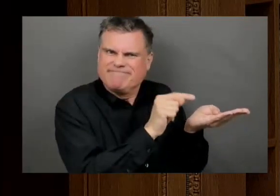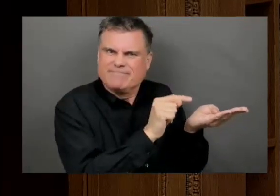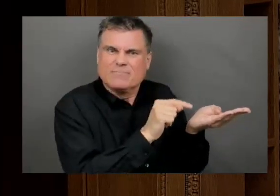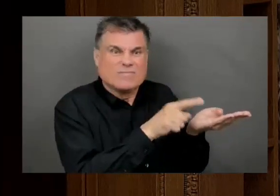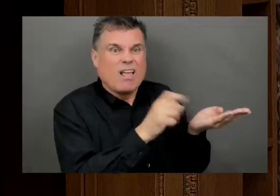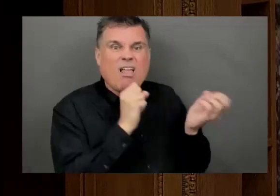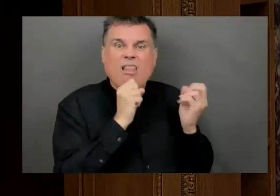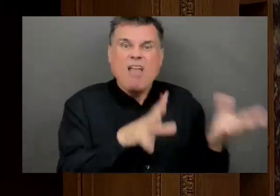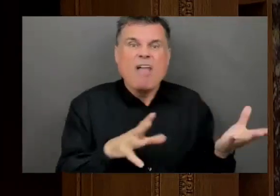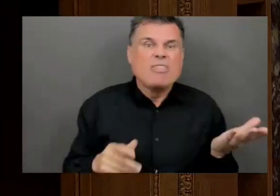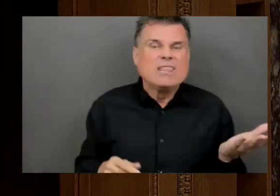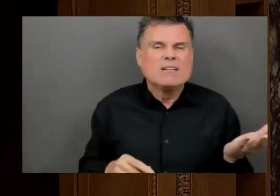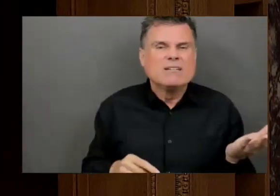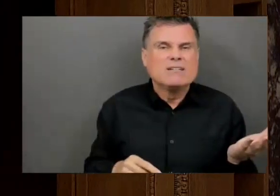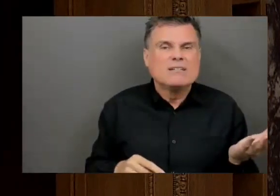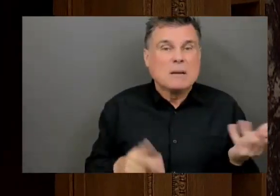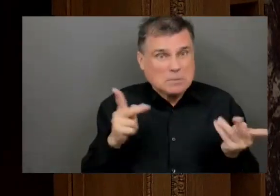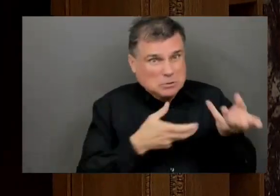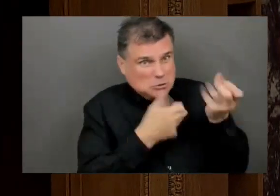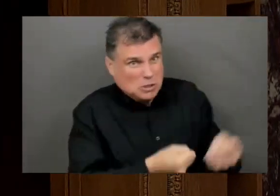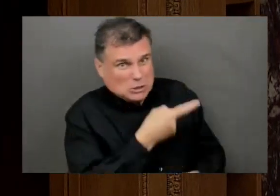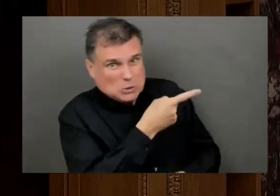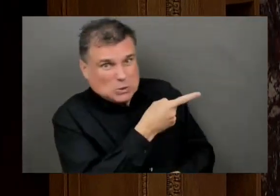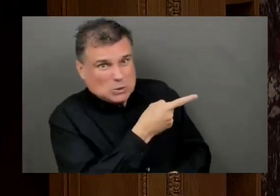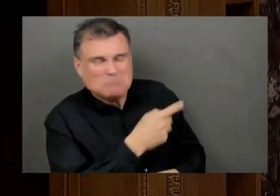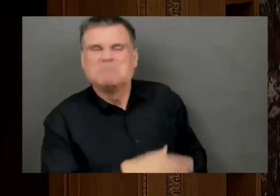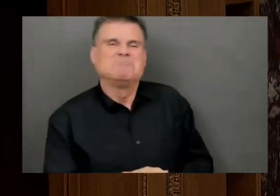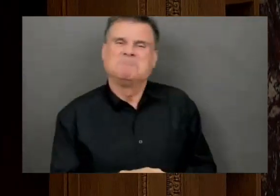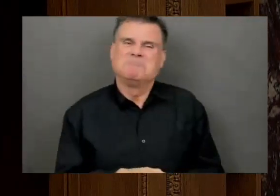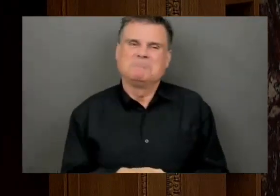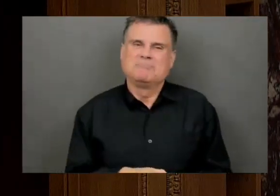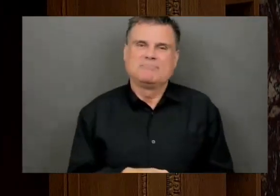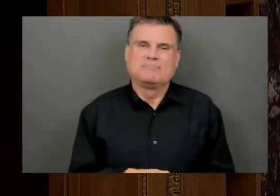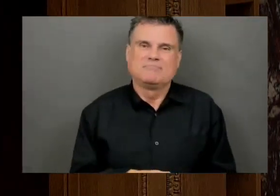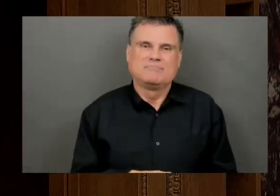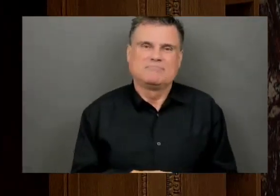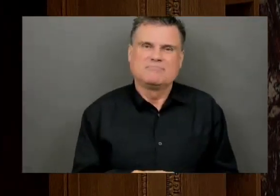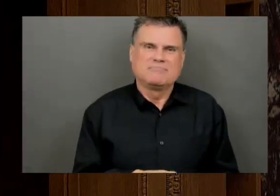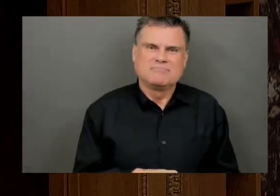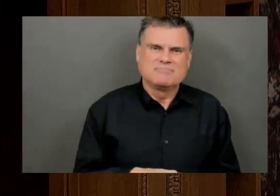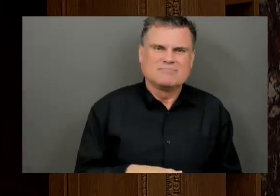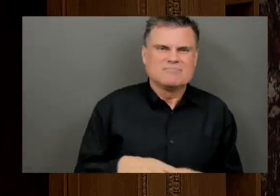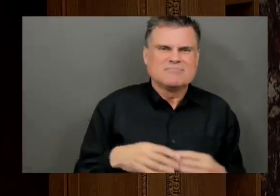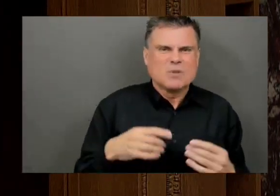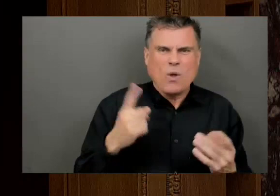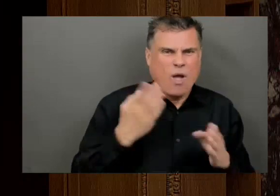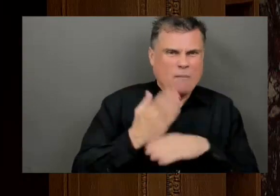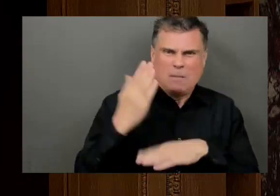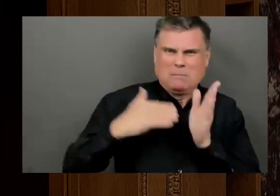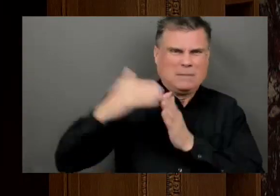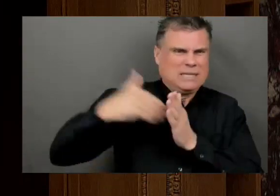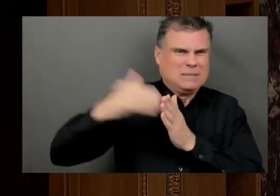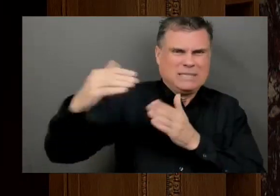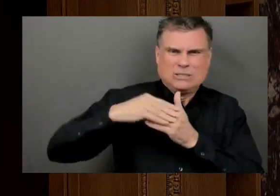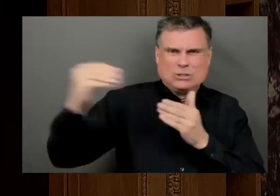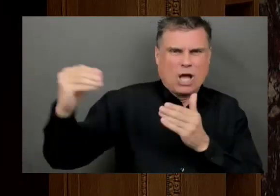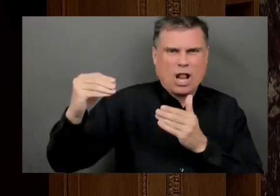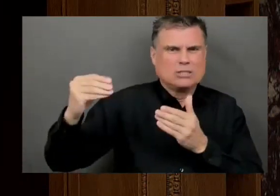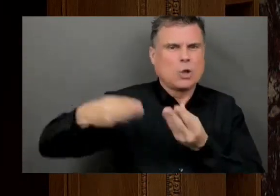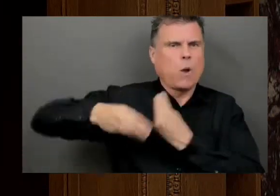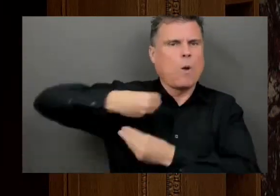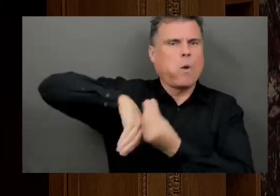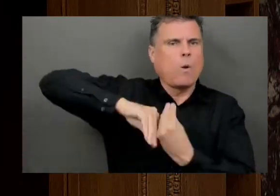Yesterday, in one of the more breathtaking examples of flip-flopping that we have witnessed in this